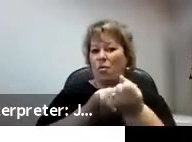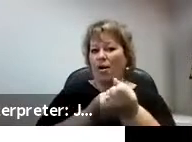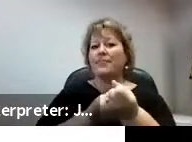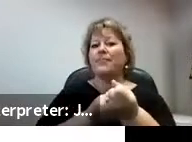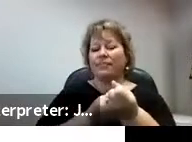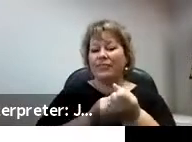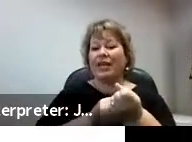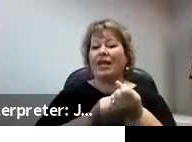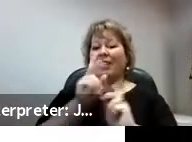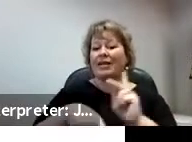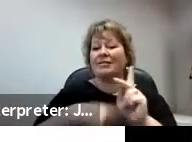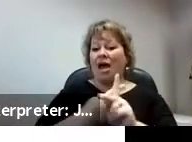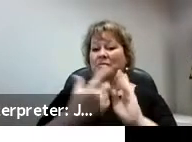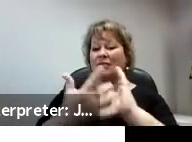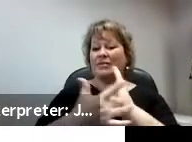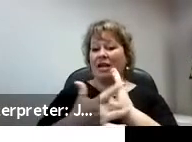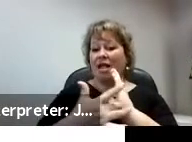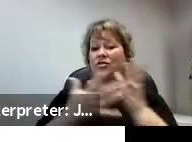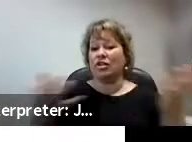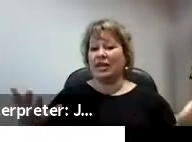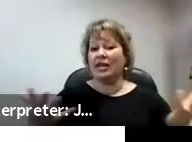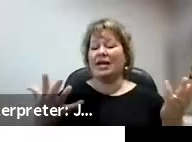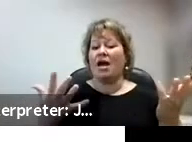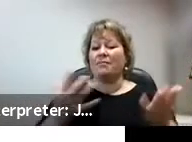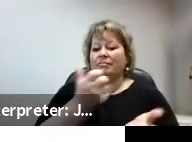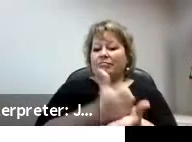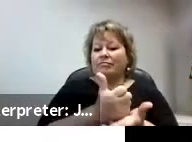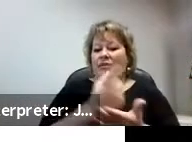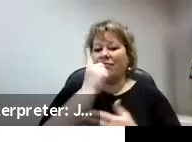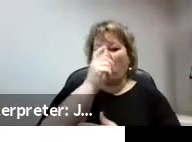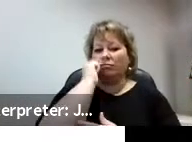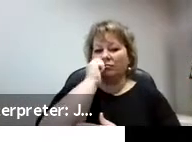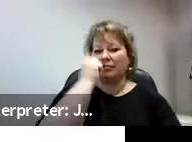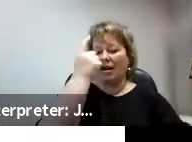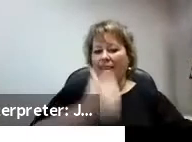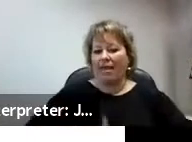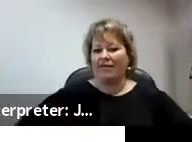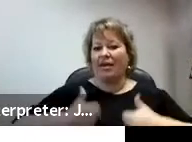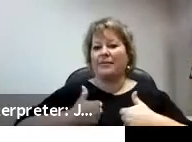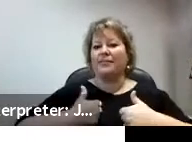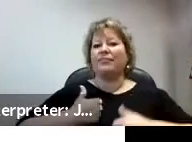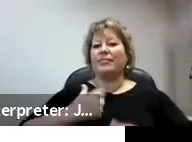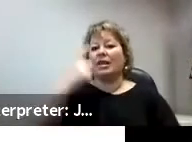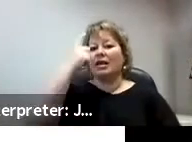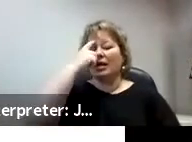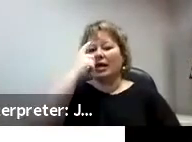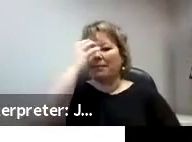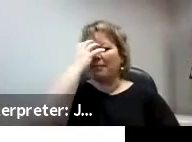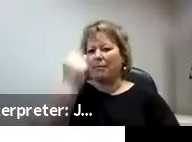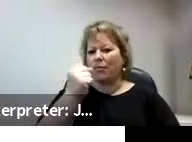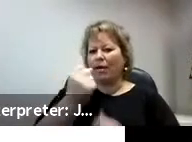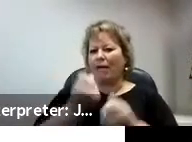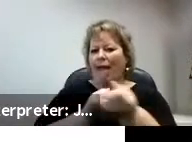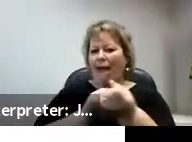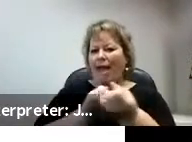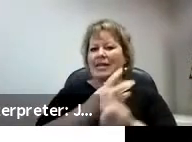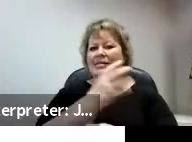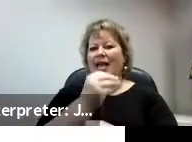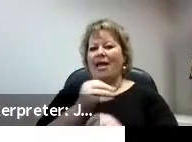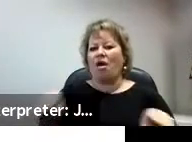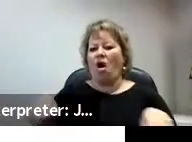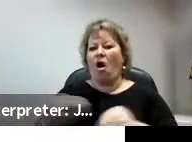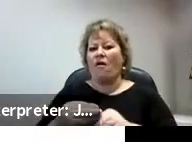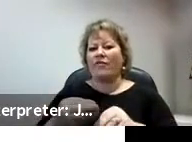Types of technology include aids to daily living, cognitive and memory aids, adaptive controls, and office